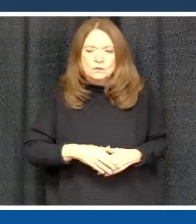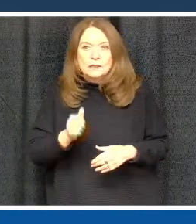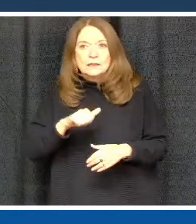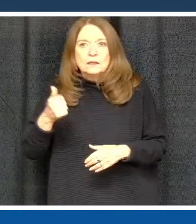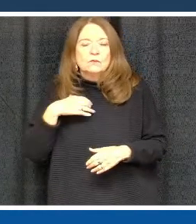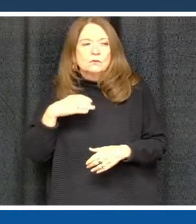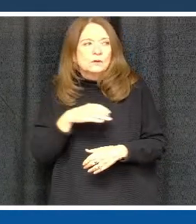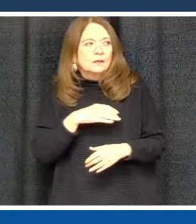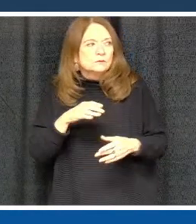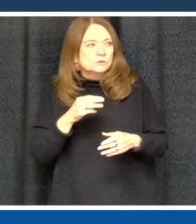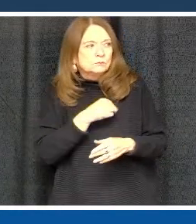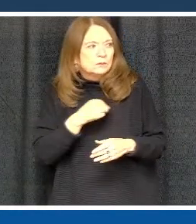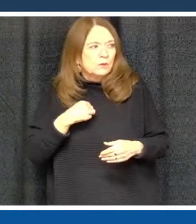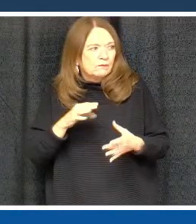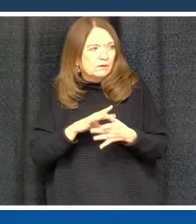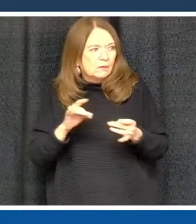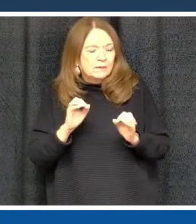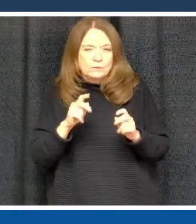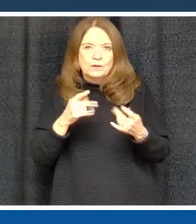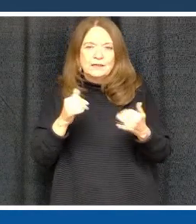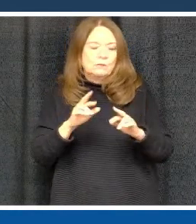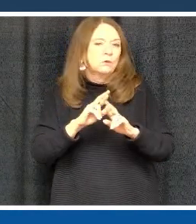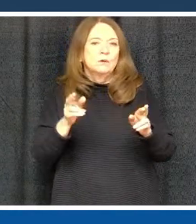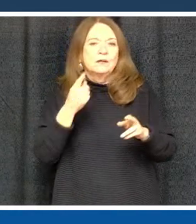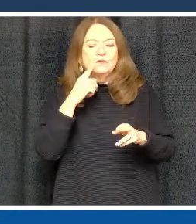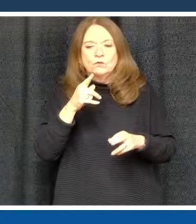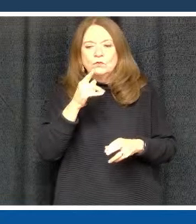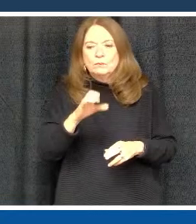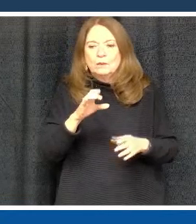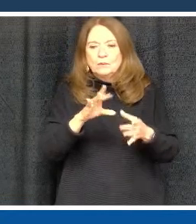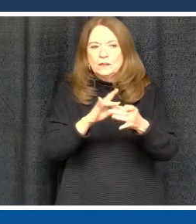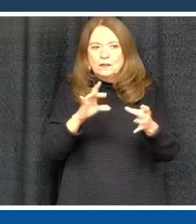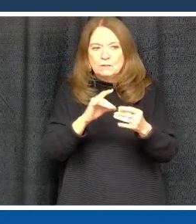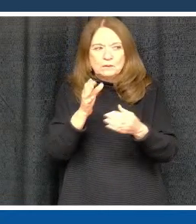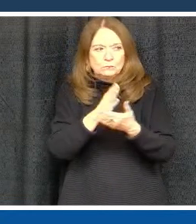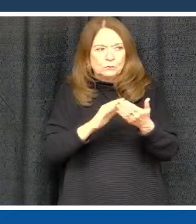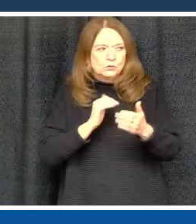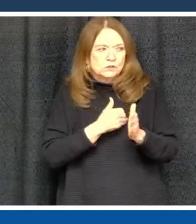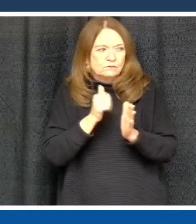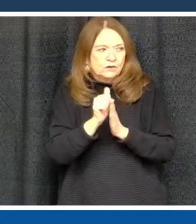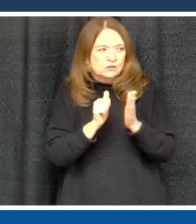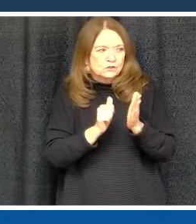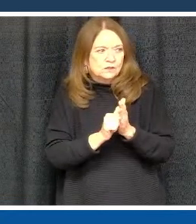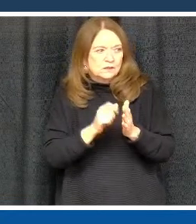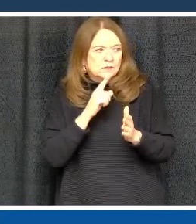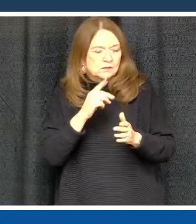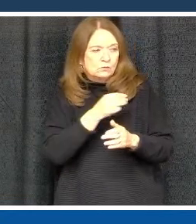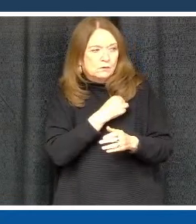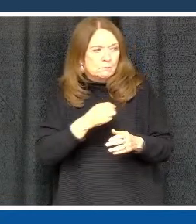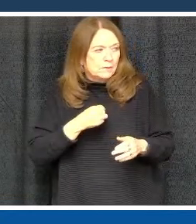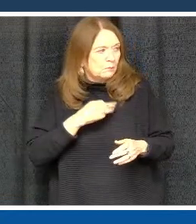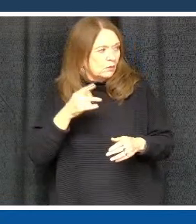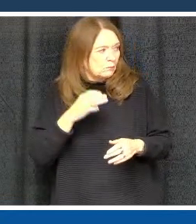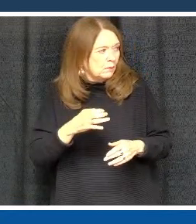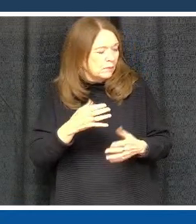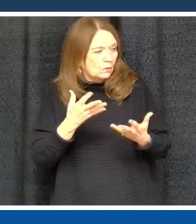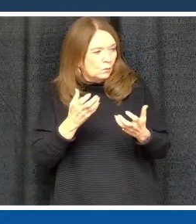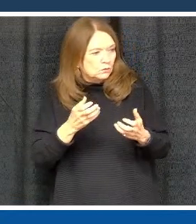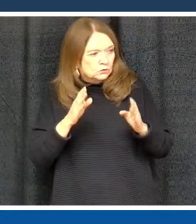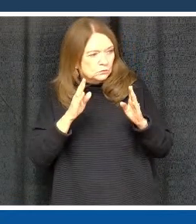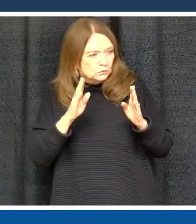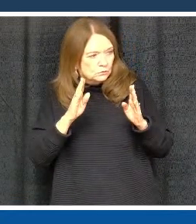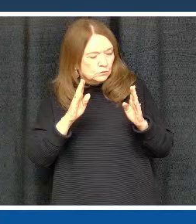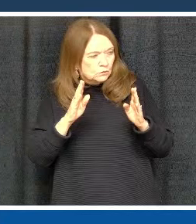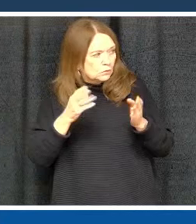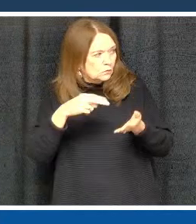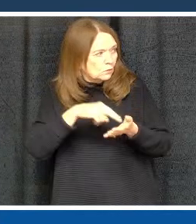member have a comment? Okay, now we're ready for the public comment portion of our agenda. Is there a member of the public that wishes address? We have